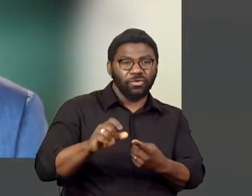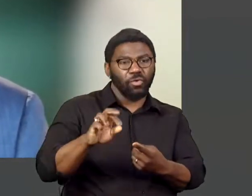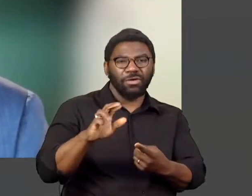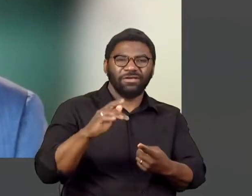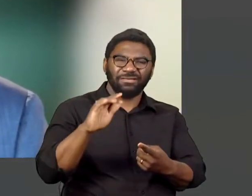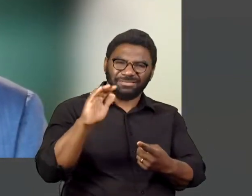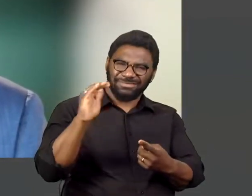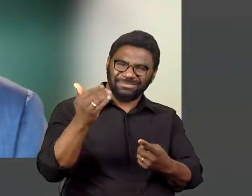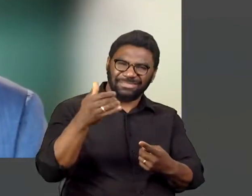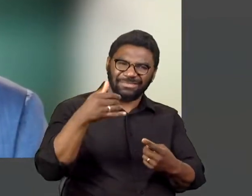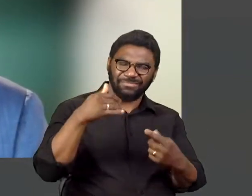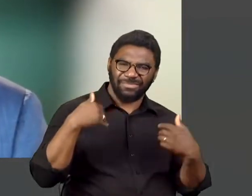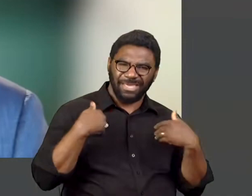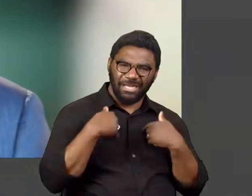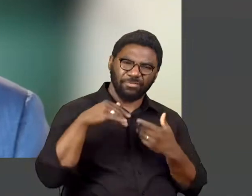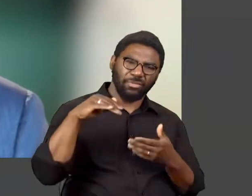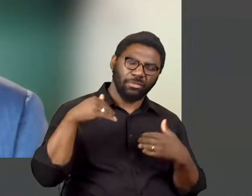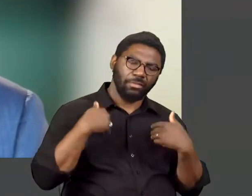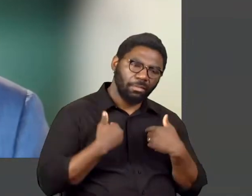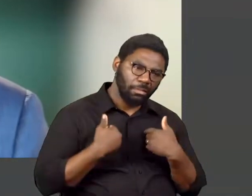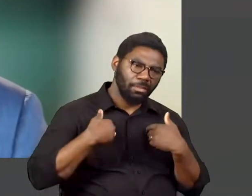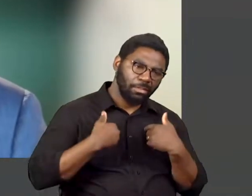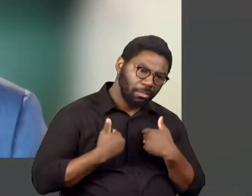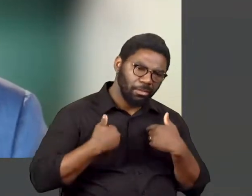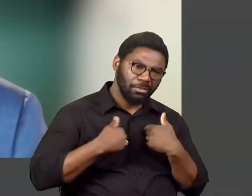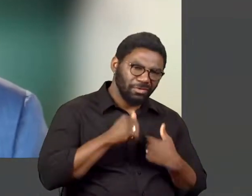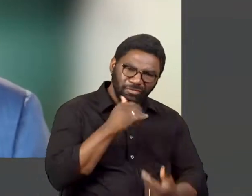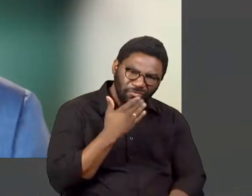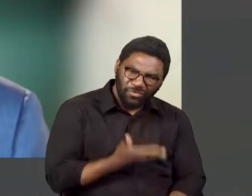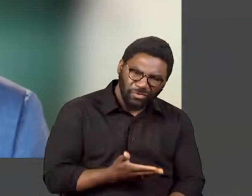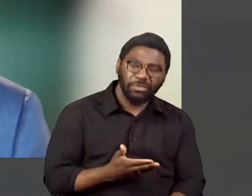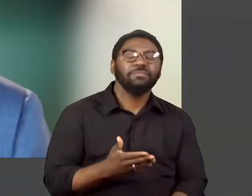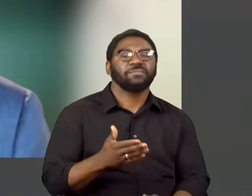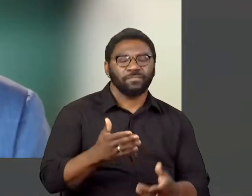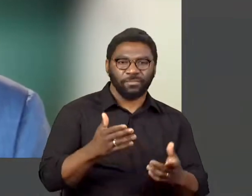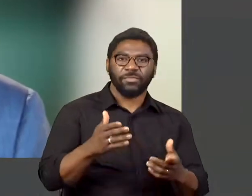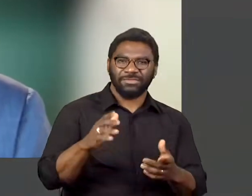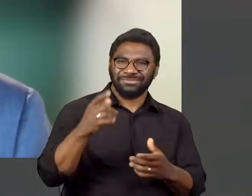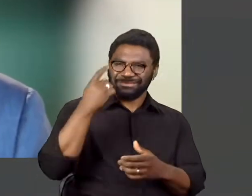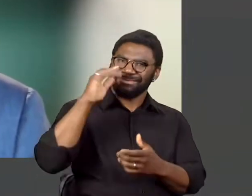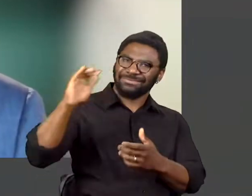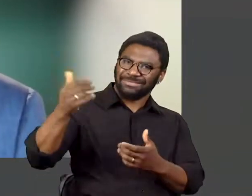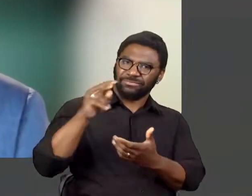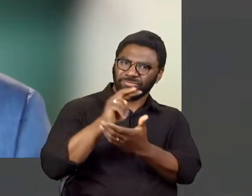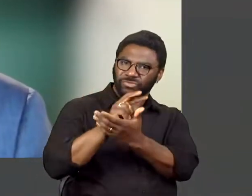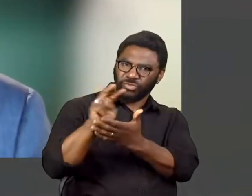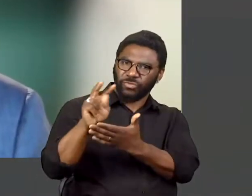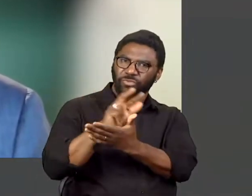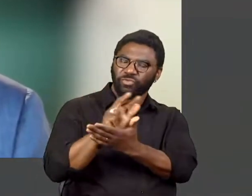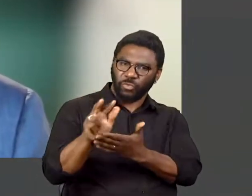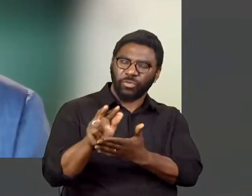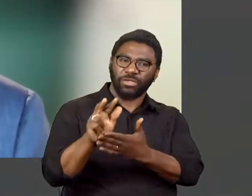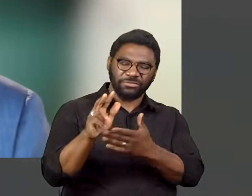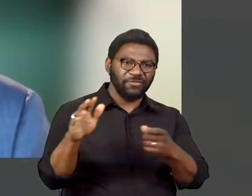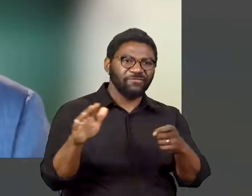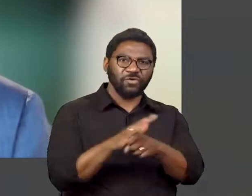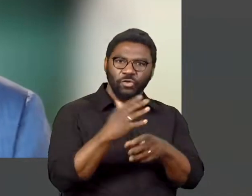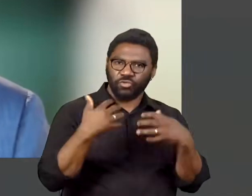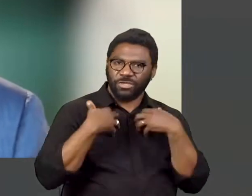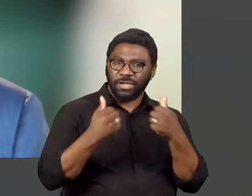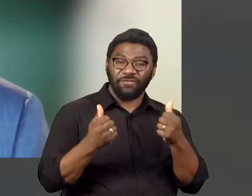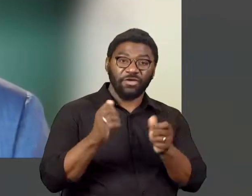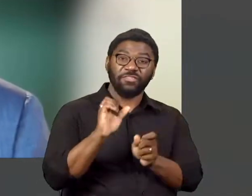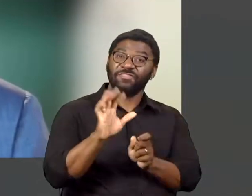over the course of about 2 to 3 weeks, most animals recover with supportive care. Their milk volume returns to normal, and